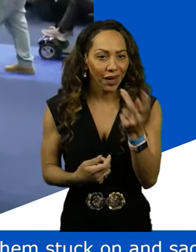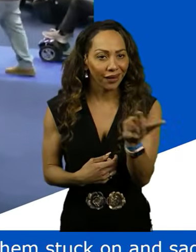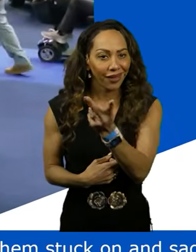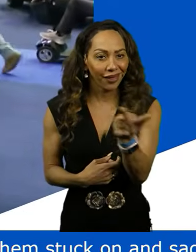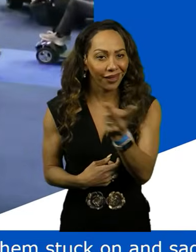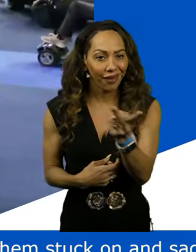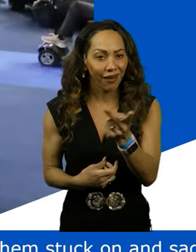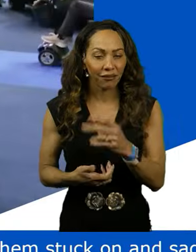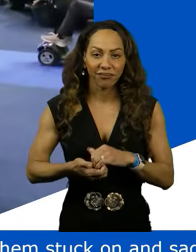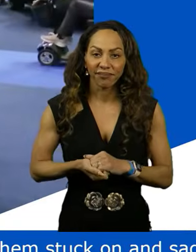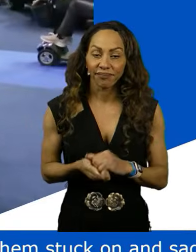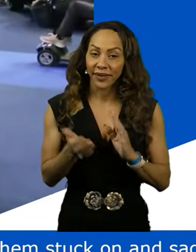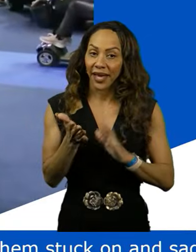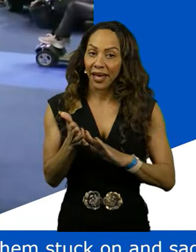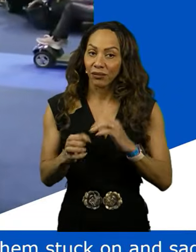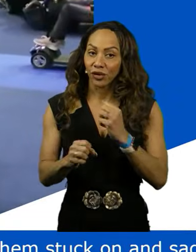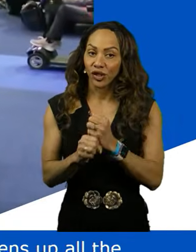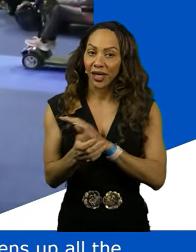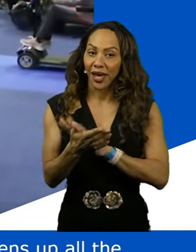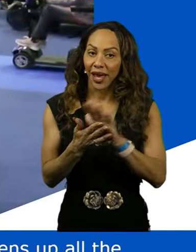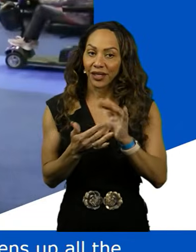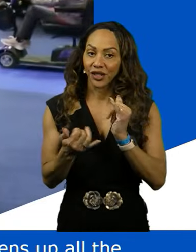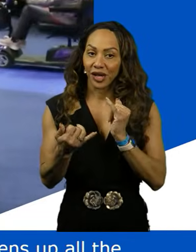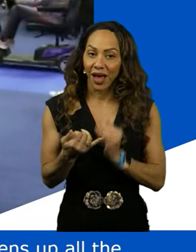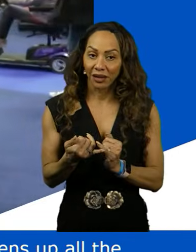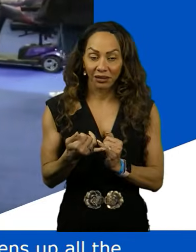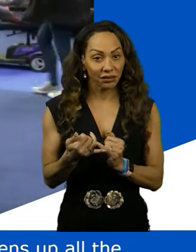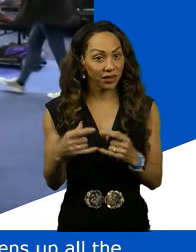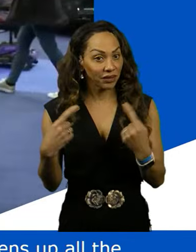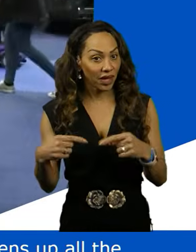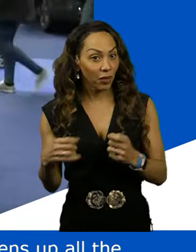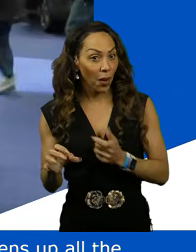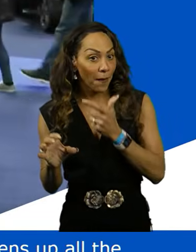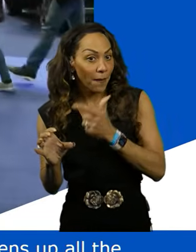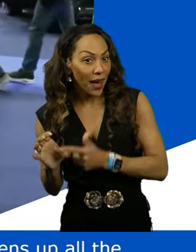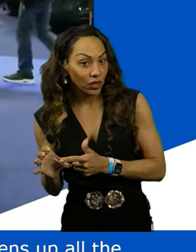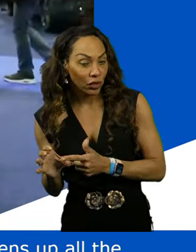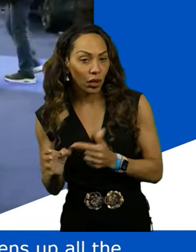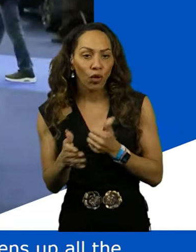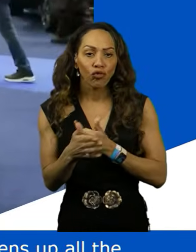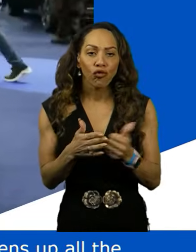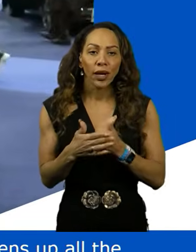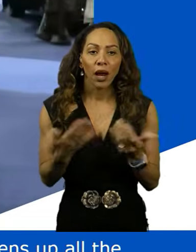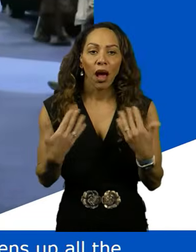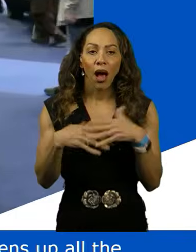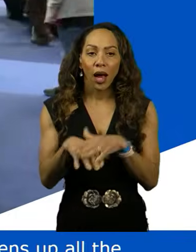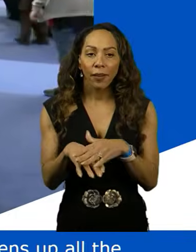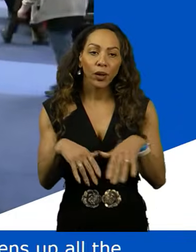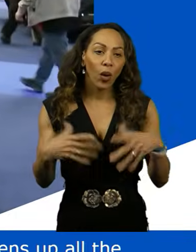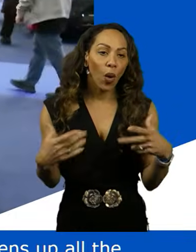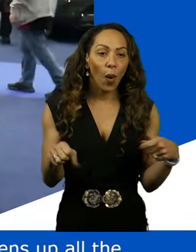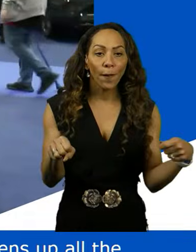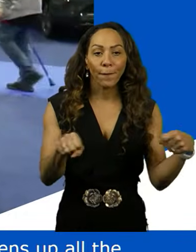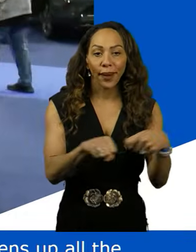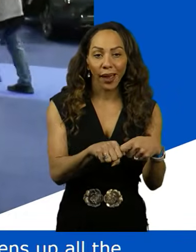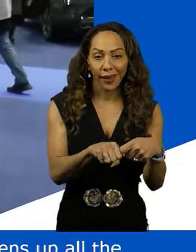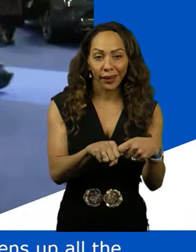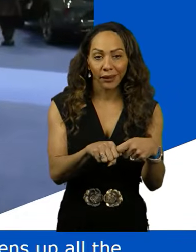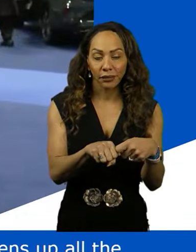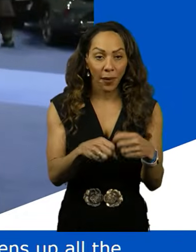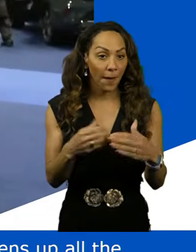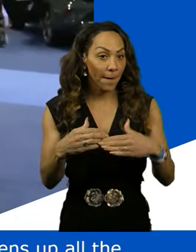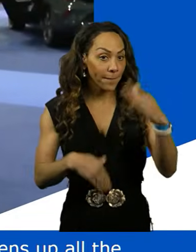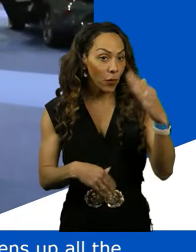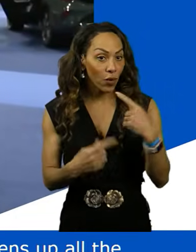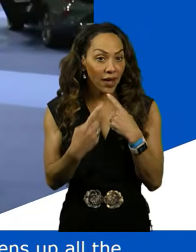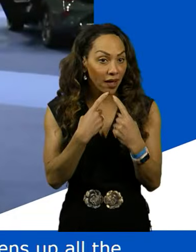go. That's the MG HS. As I say, it's available in petrol, regular hybrid or plug-in hybrid, and you can find out more information